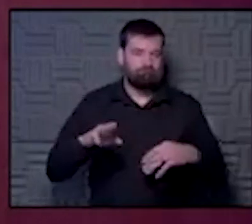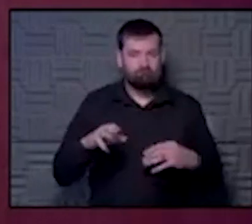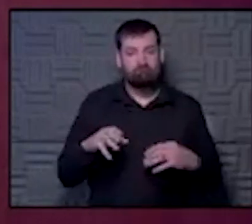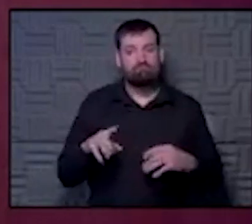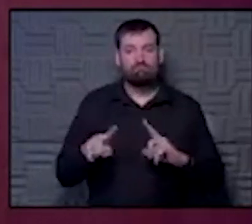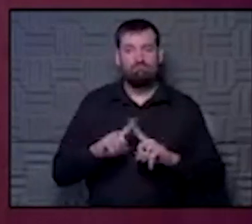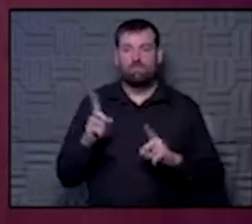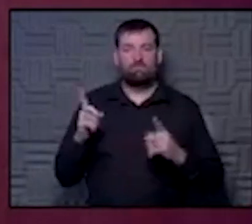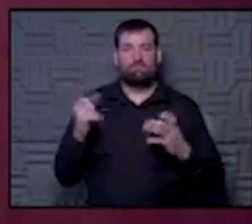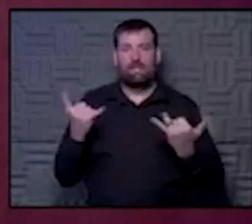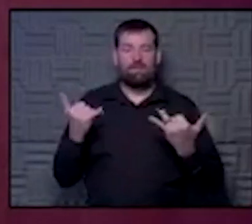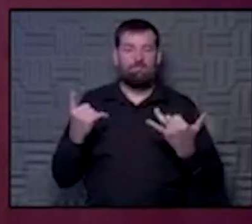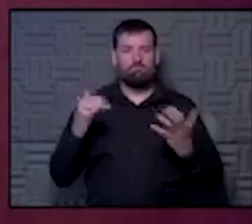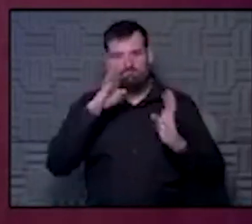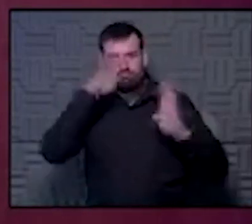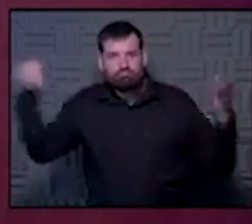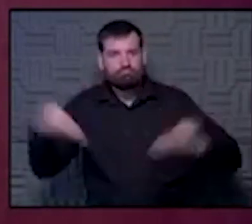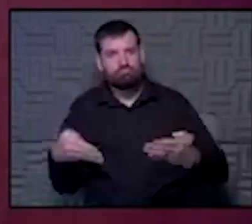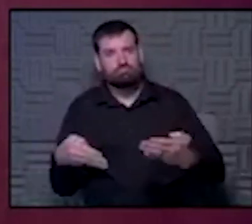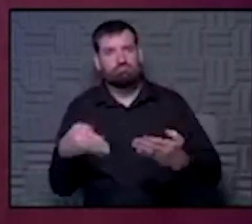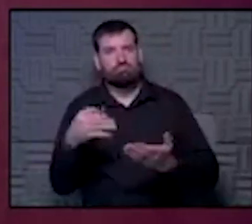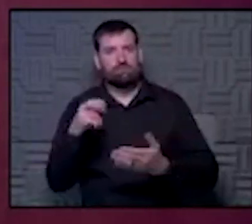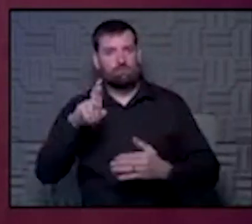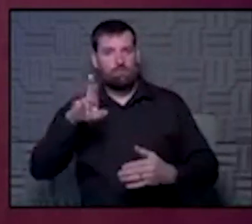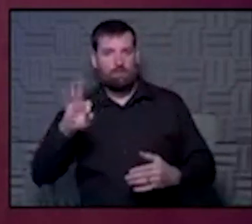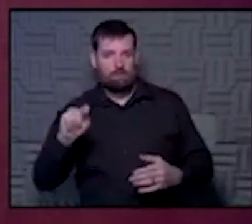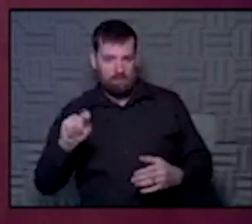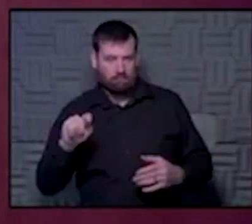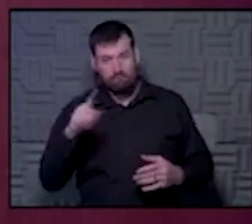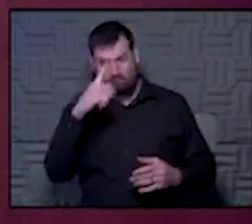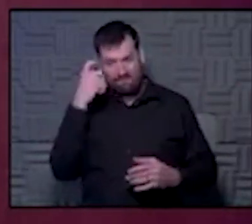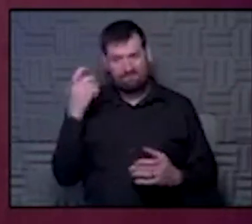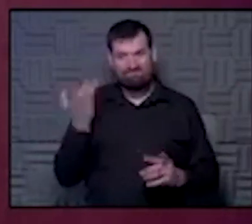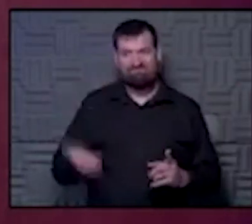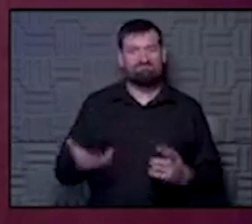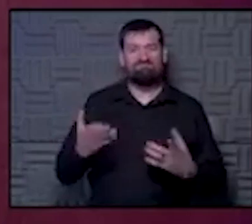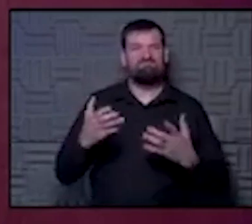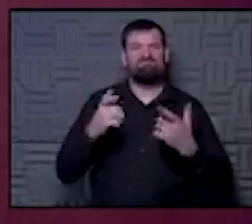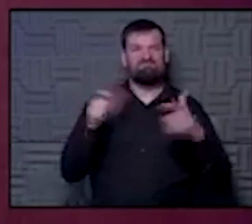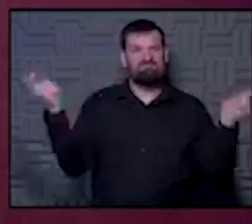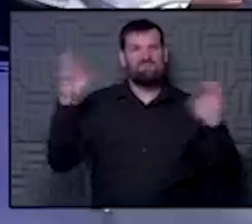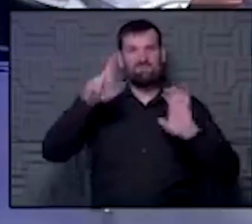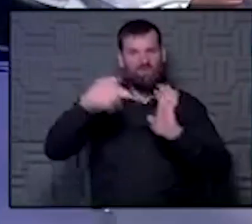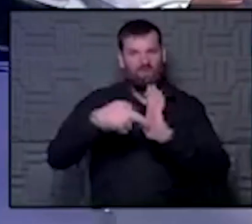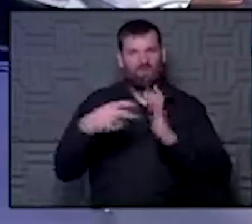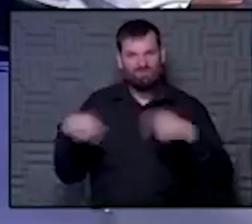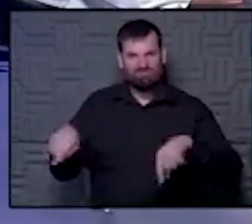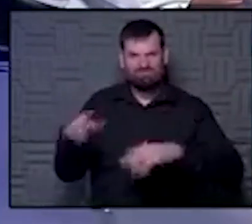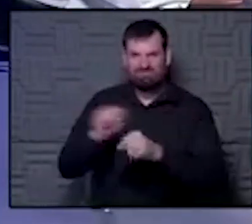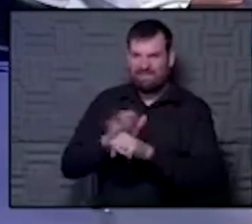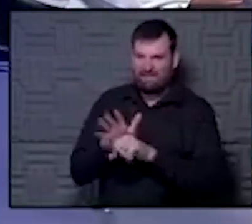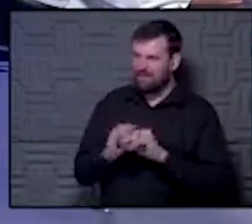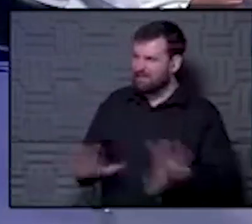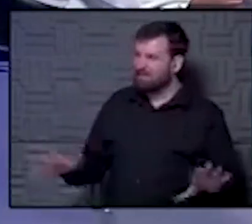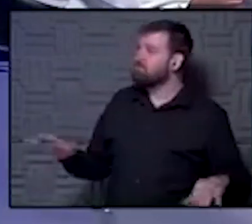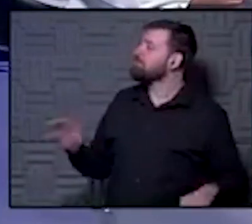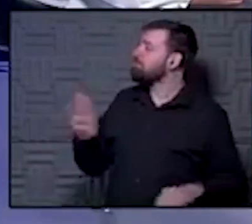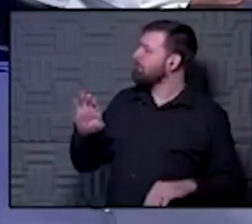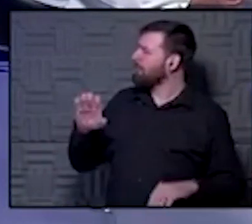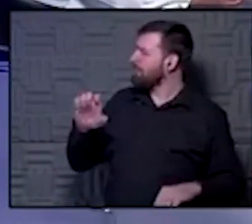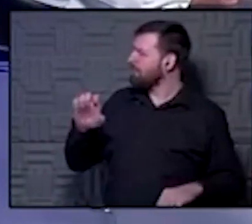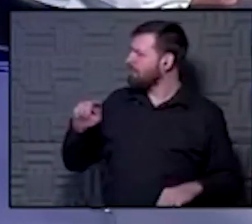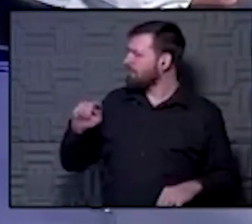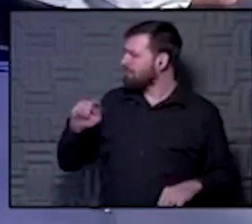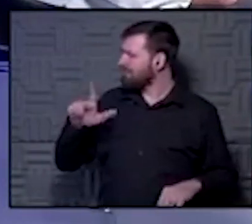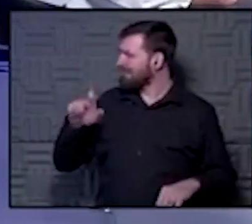the forefront, I think, a lot more, because we play a huge role in this pandemic. Well, that is so true. And Belete, at